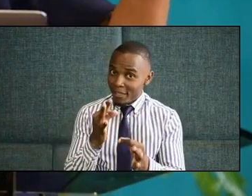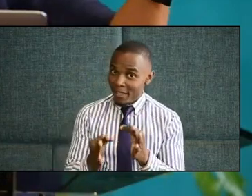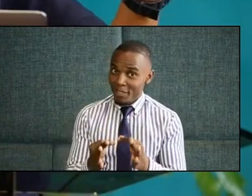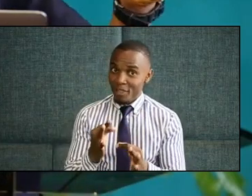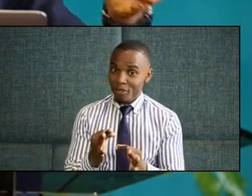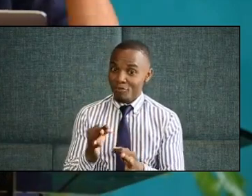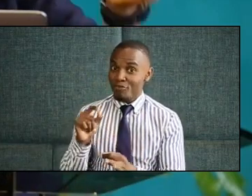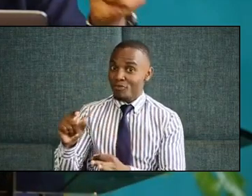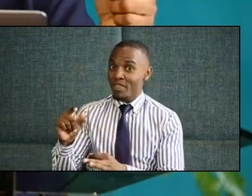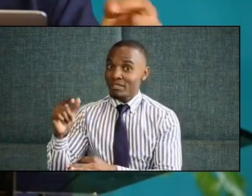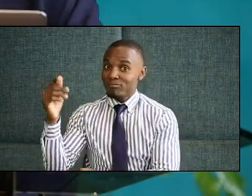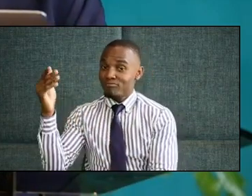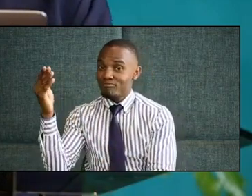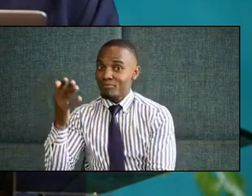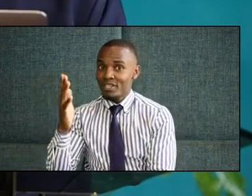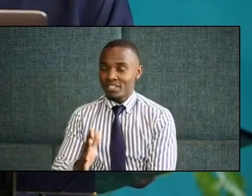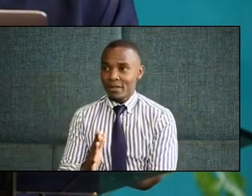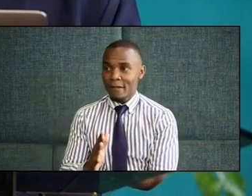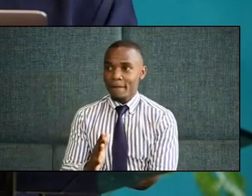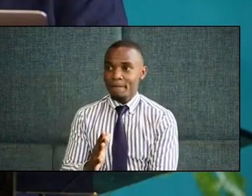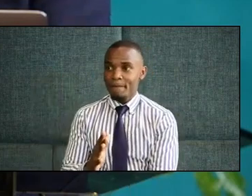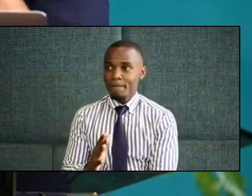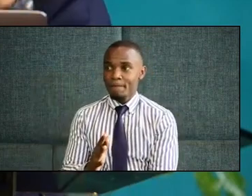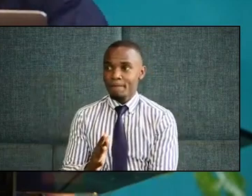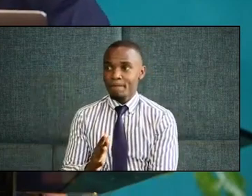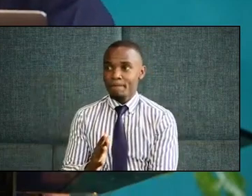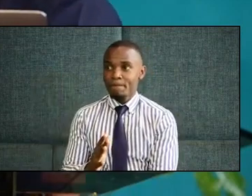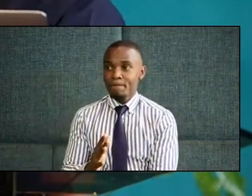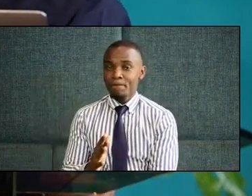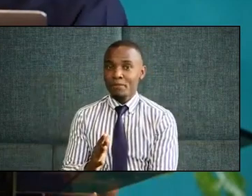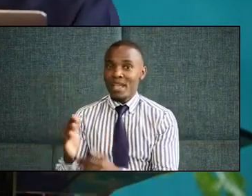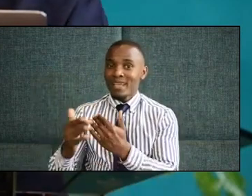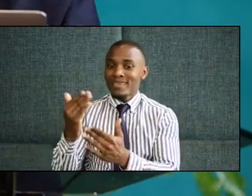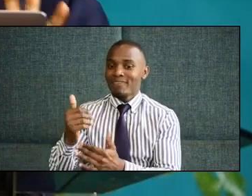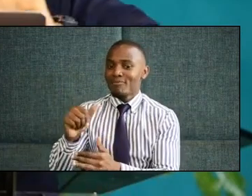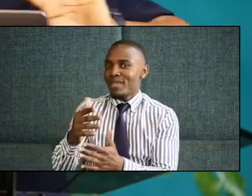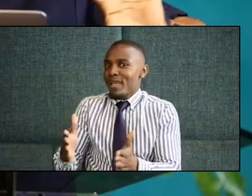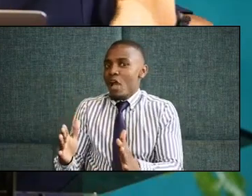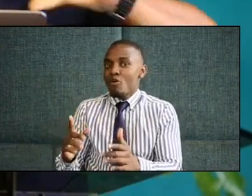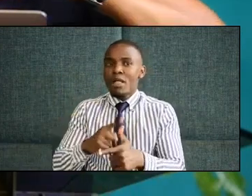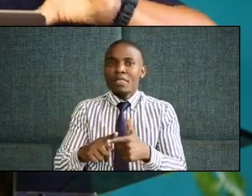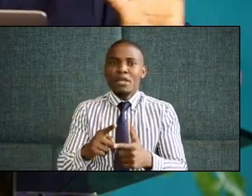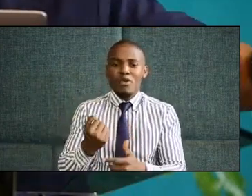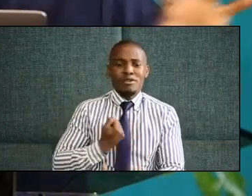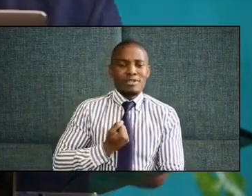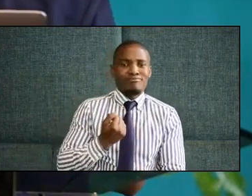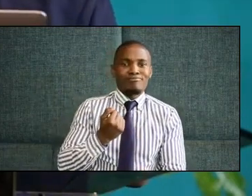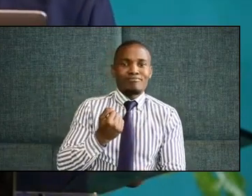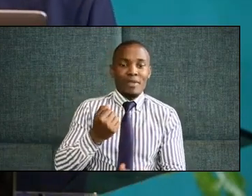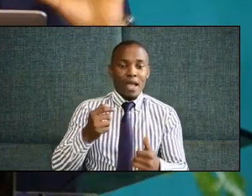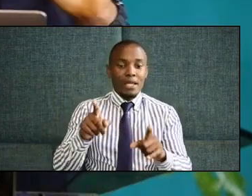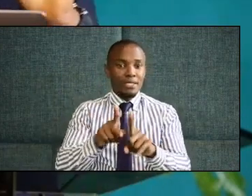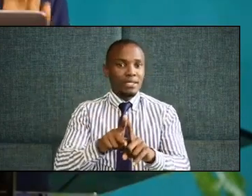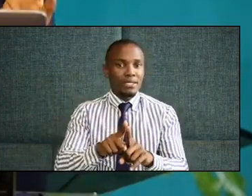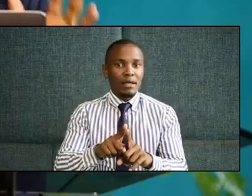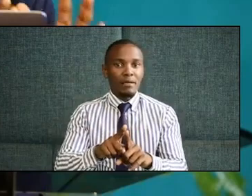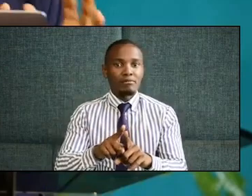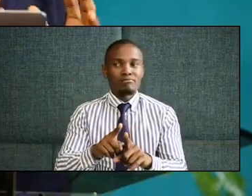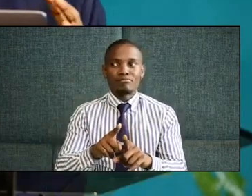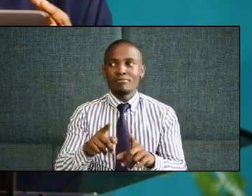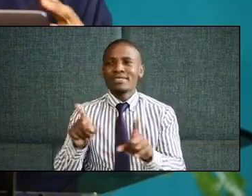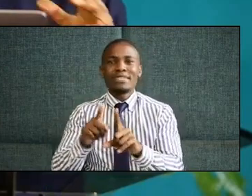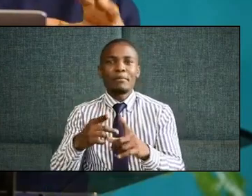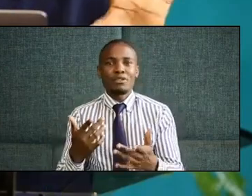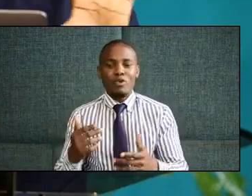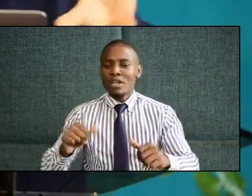that priest be treated just anyhow, and our sister be treated like a harlot?" So Genesis